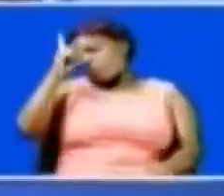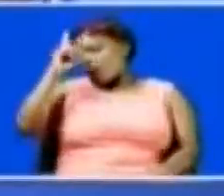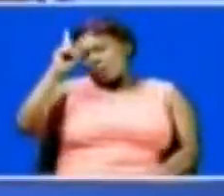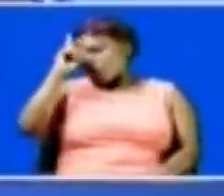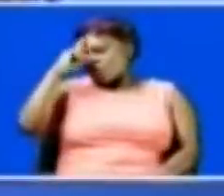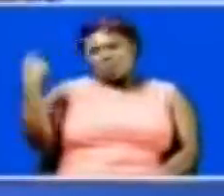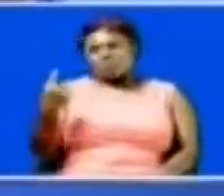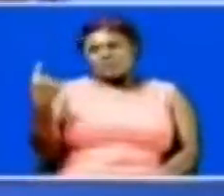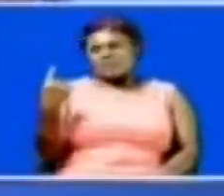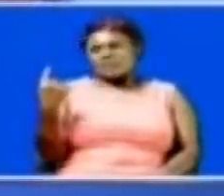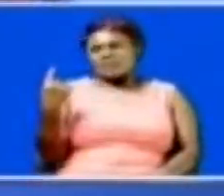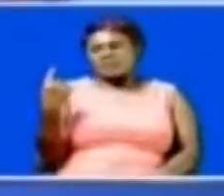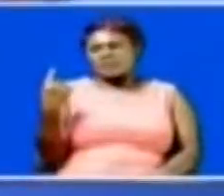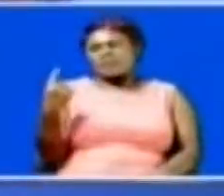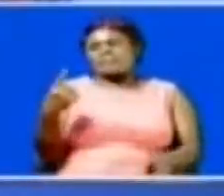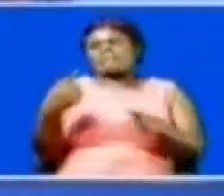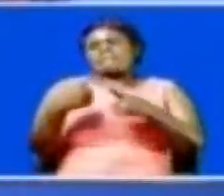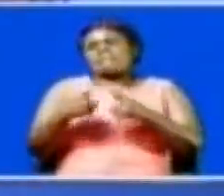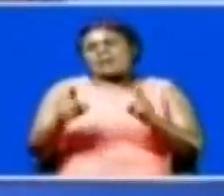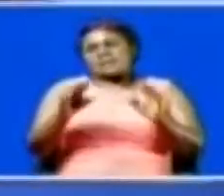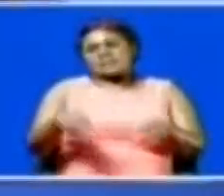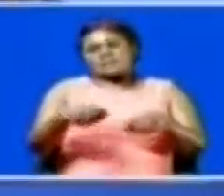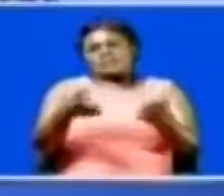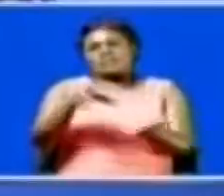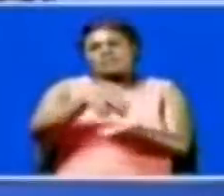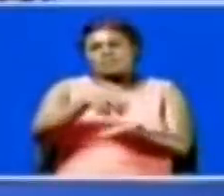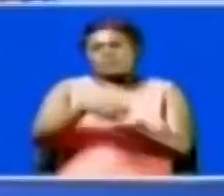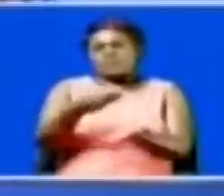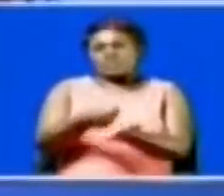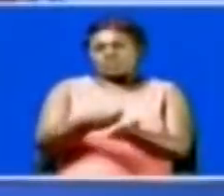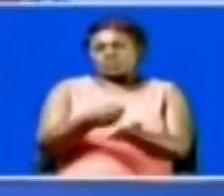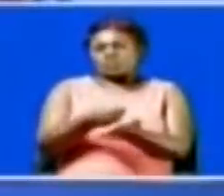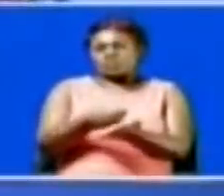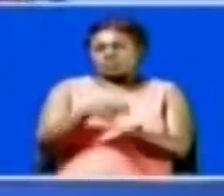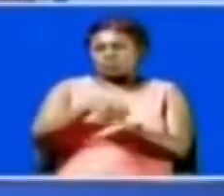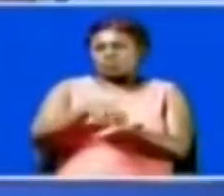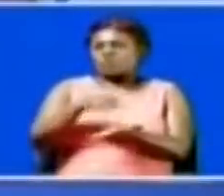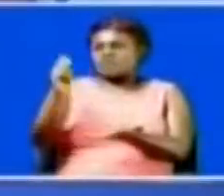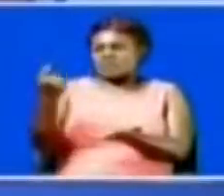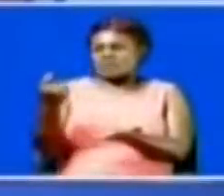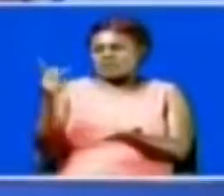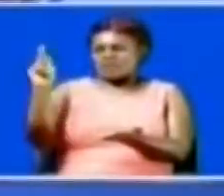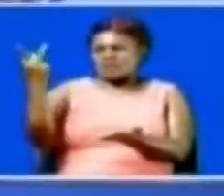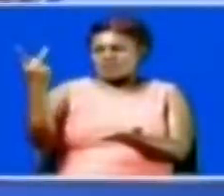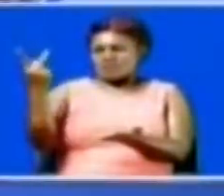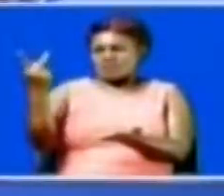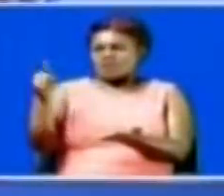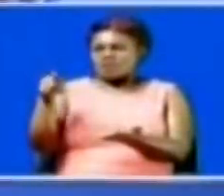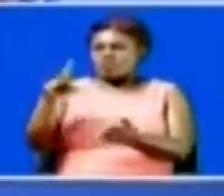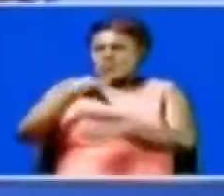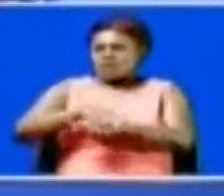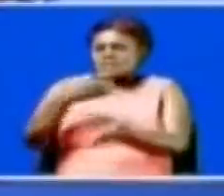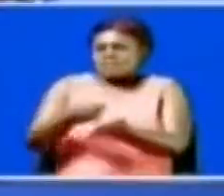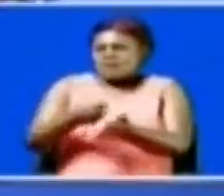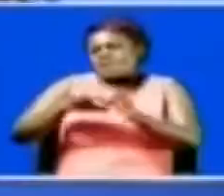hypothetical things here. Okay. Mm-hmm. But if you're given the scenario Kenya finds itself in, where would you look to raise